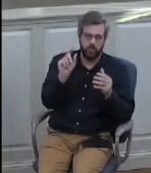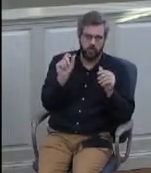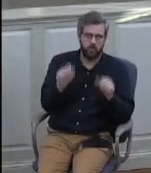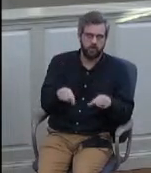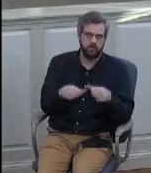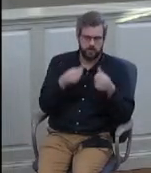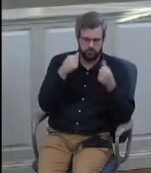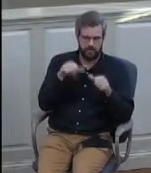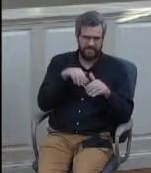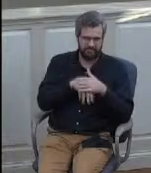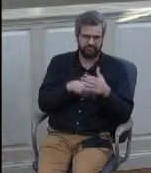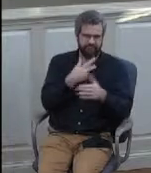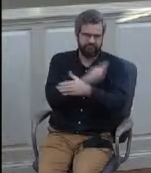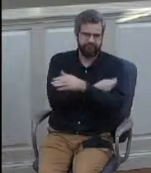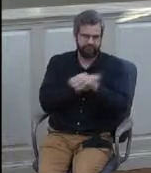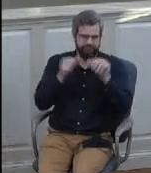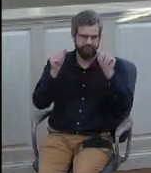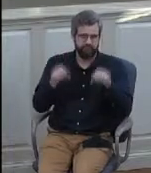And try to get in that way. So